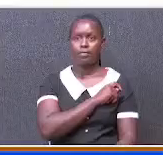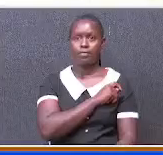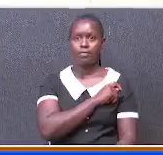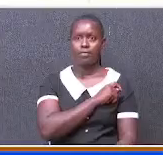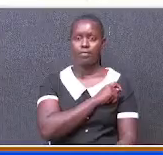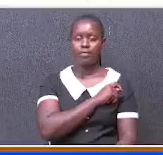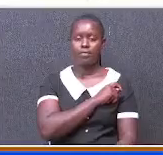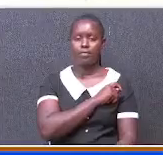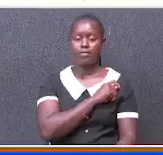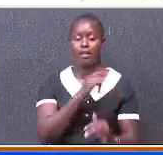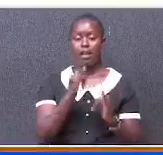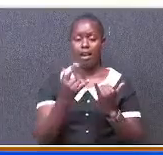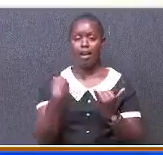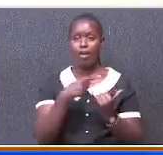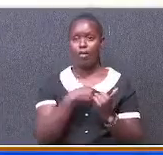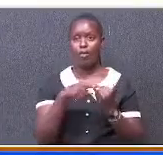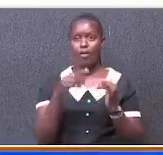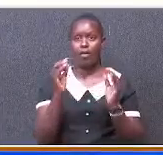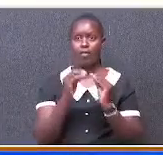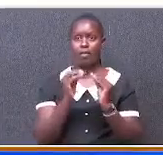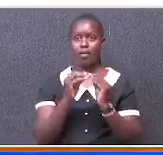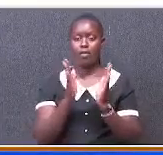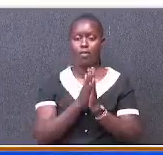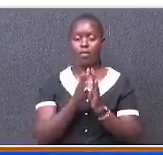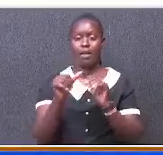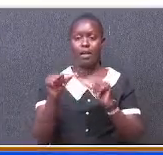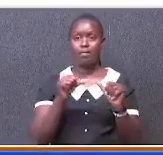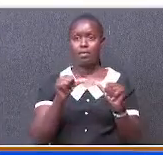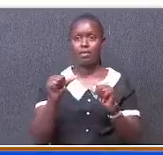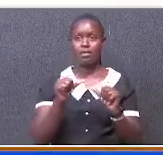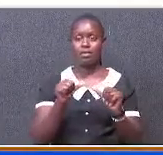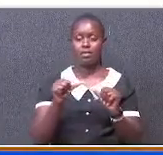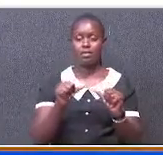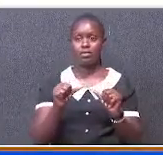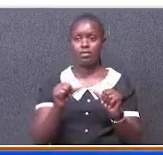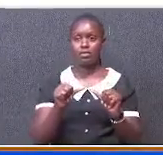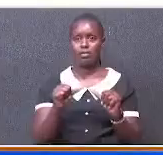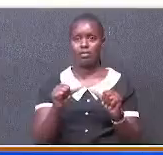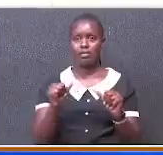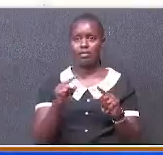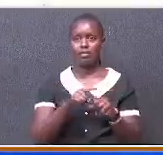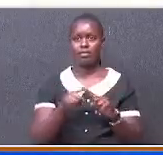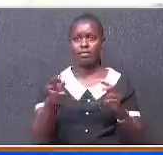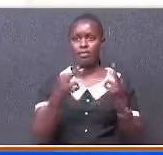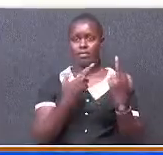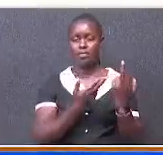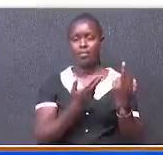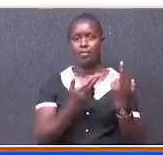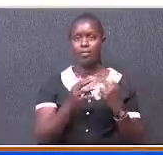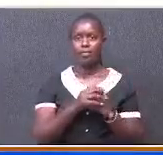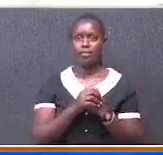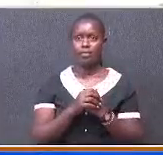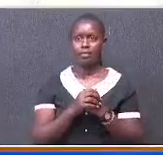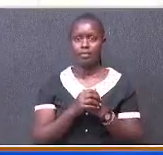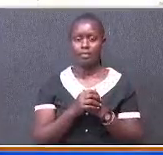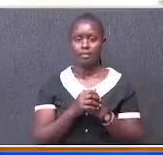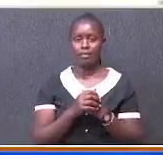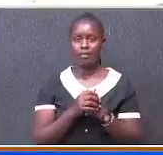we manage kupata na administration na I hope okay, mtoto ni